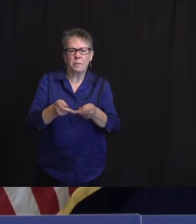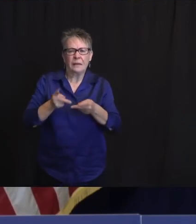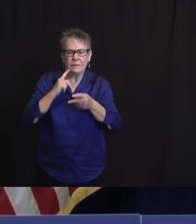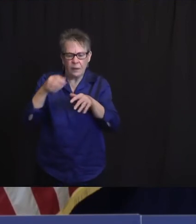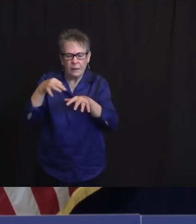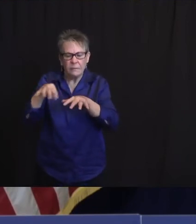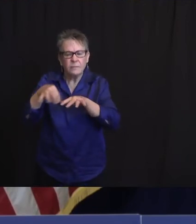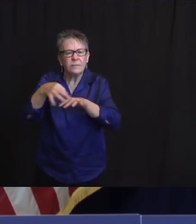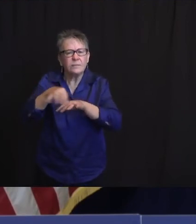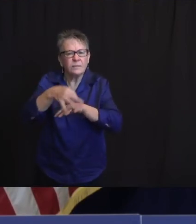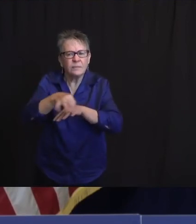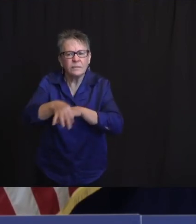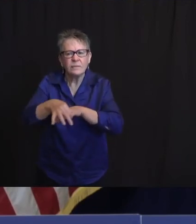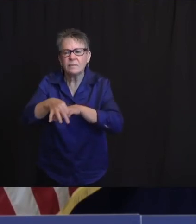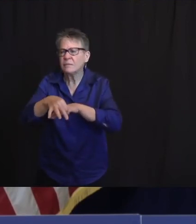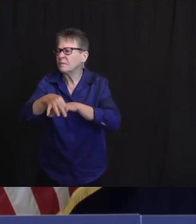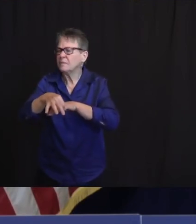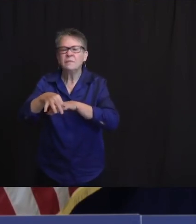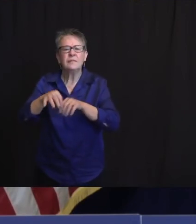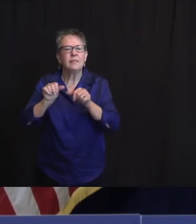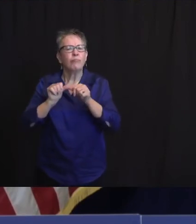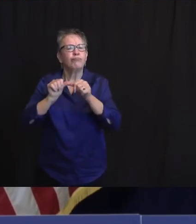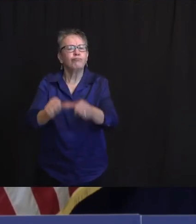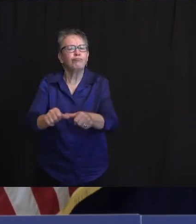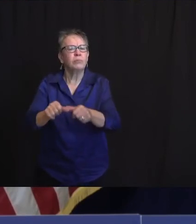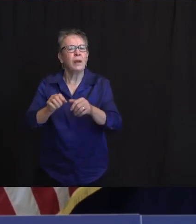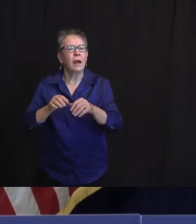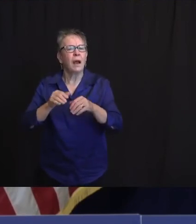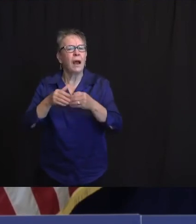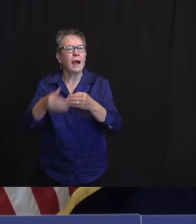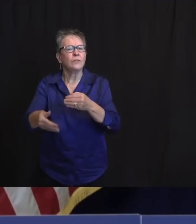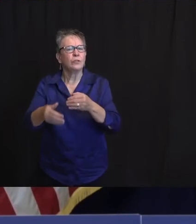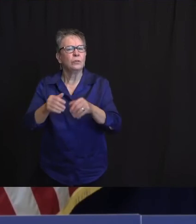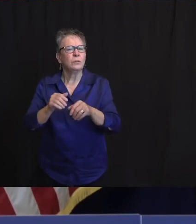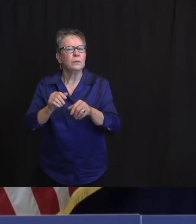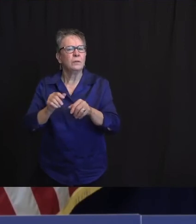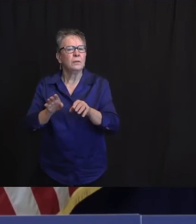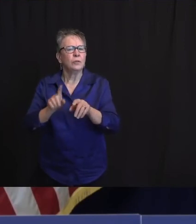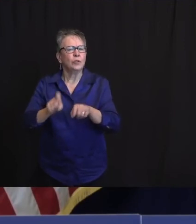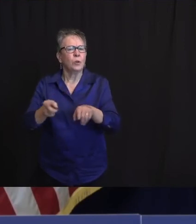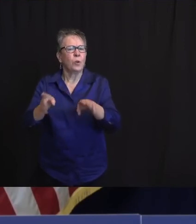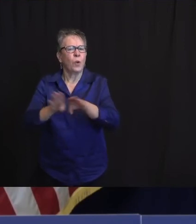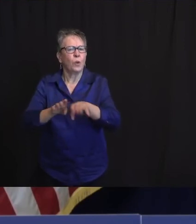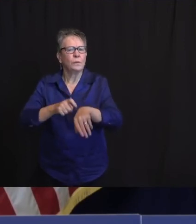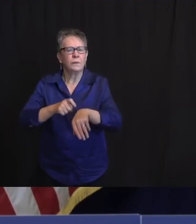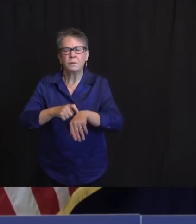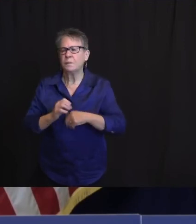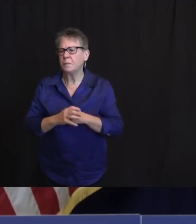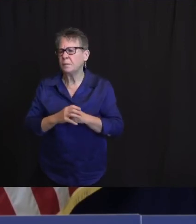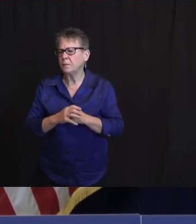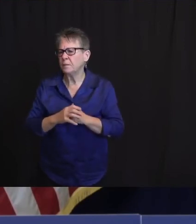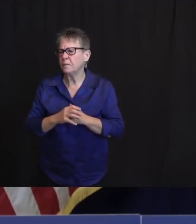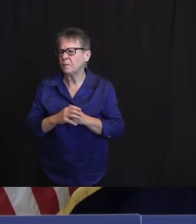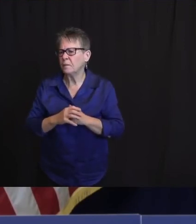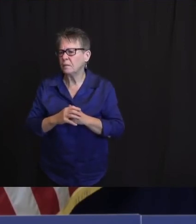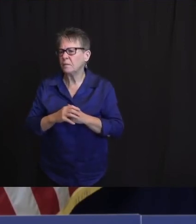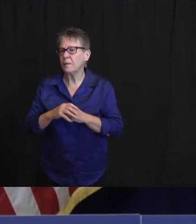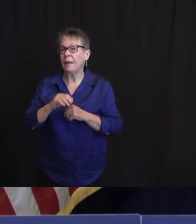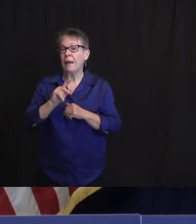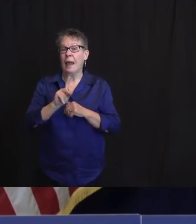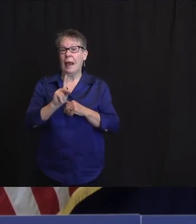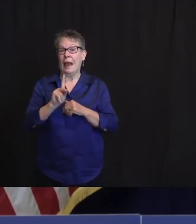operating after hours as well. In Kenilworth, police responded to Ava's Kitchen and Bar, where there was a large private party